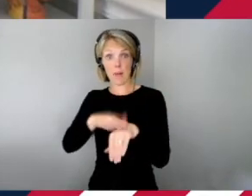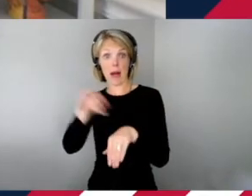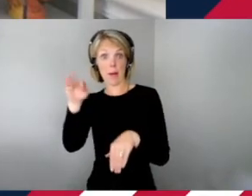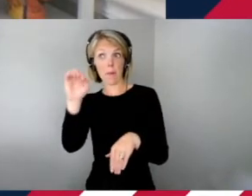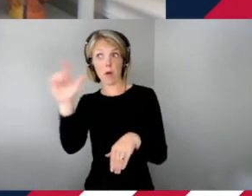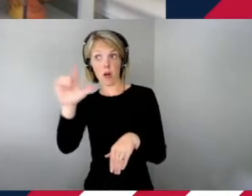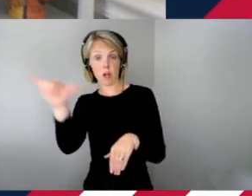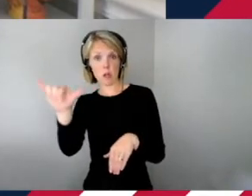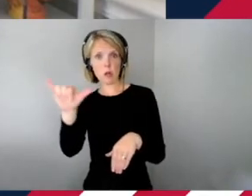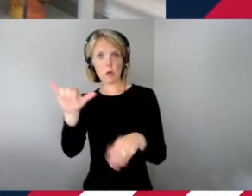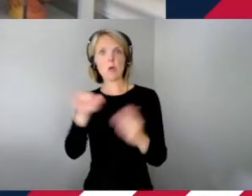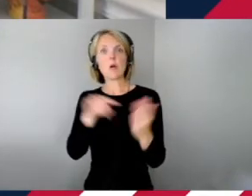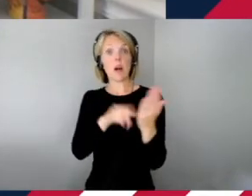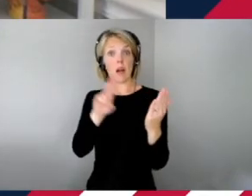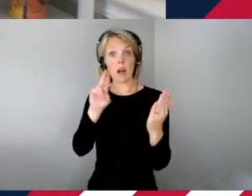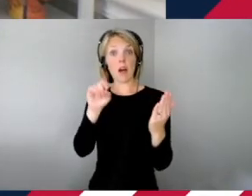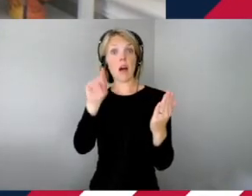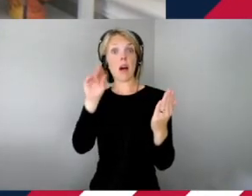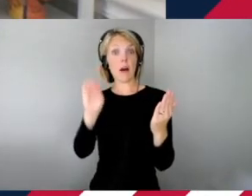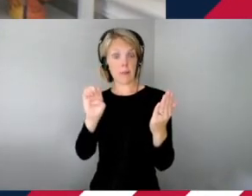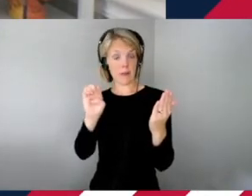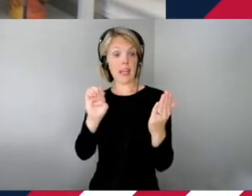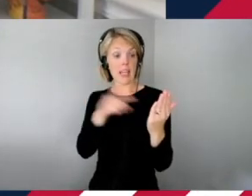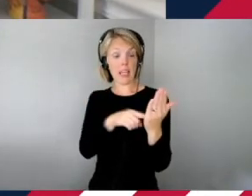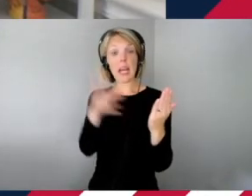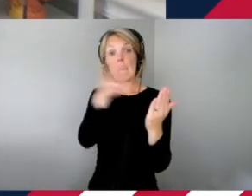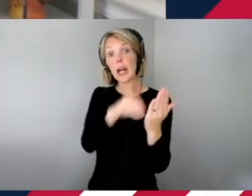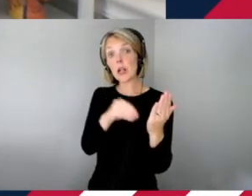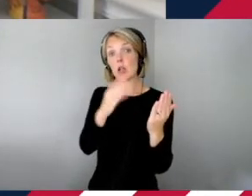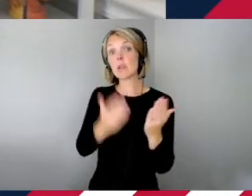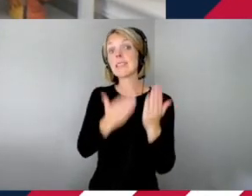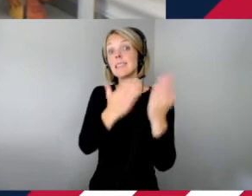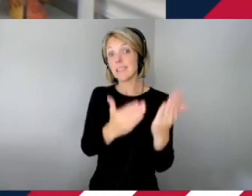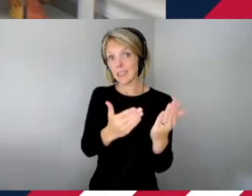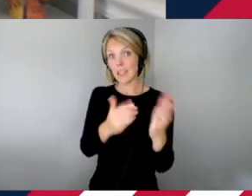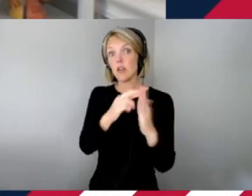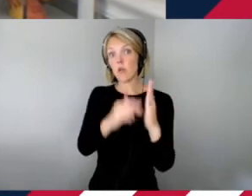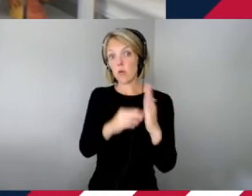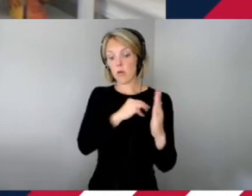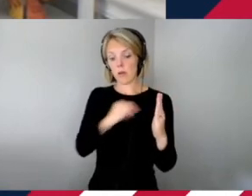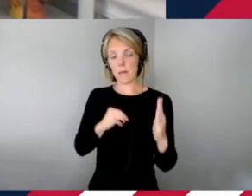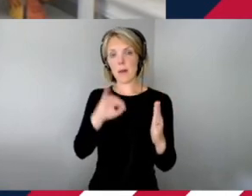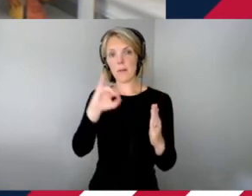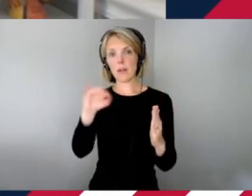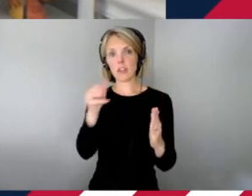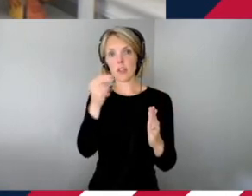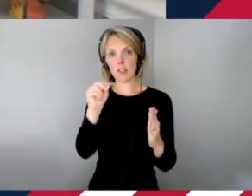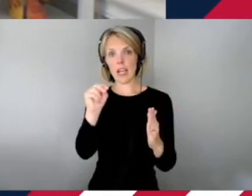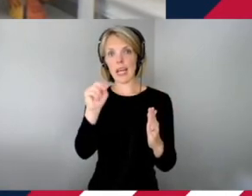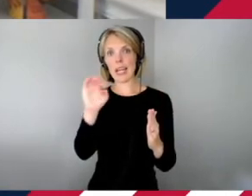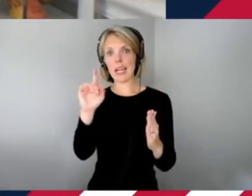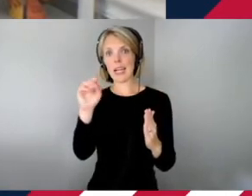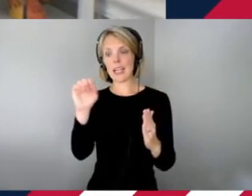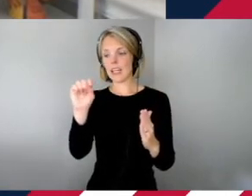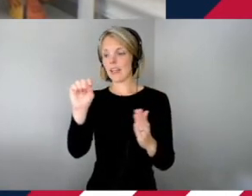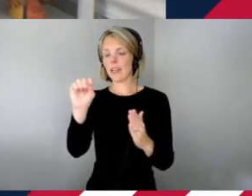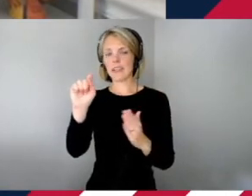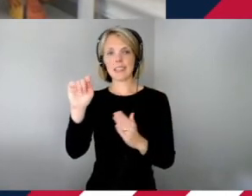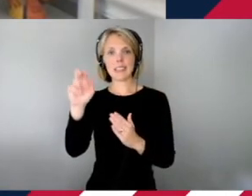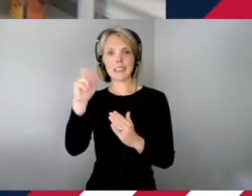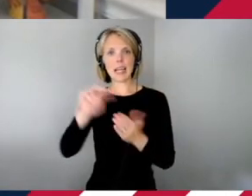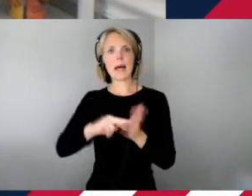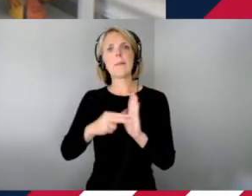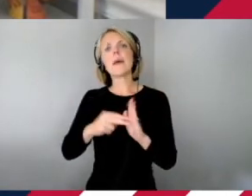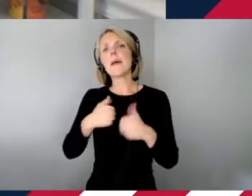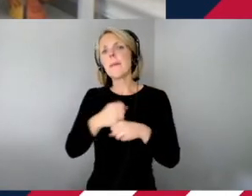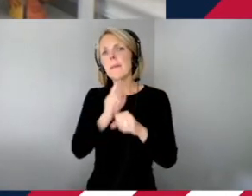updated to reflect suggested changes provided by Rules member Janie Lear-Stein to ensure our meeting is conducted in a way that